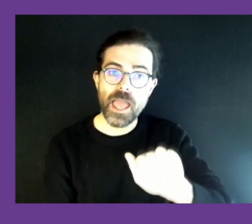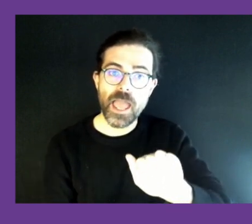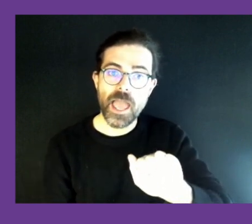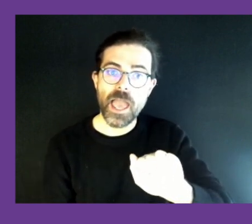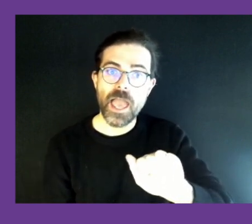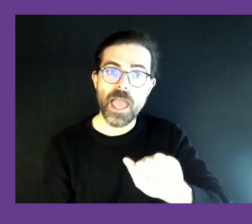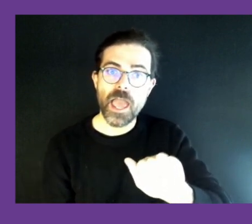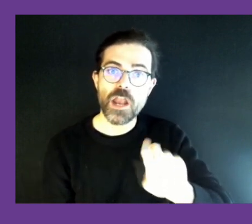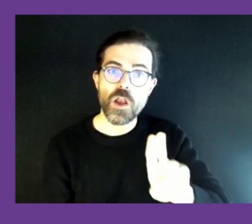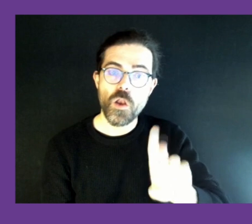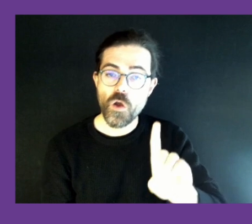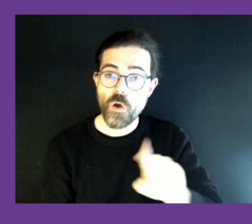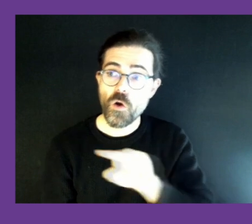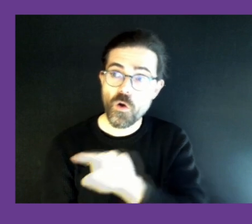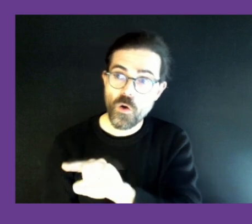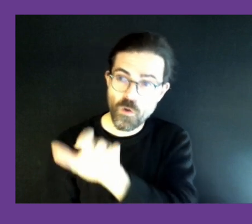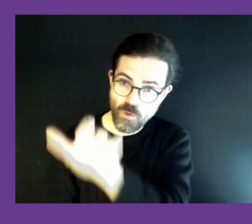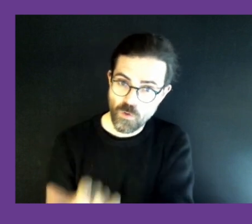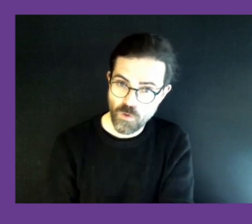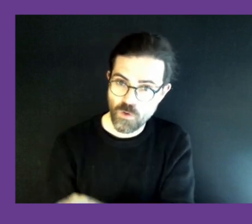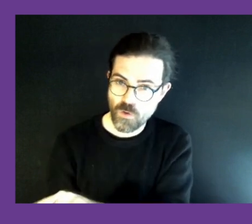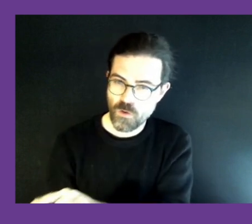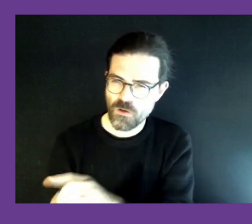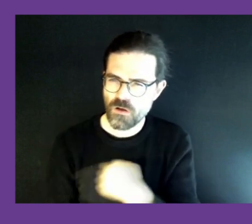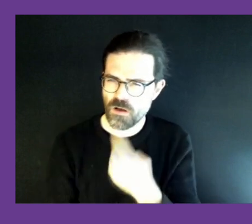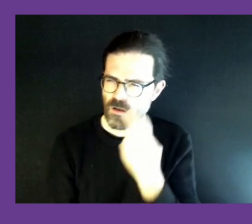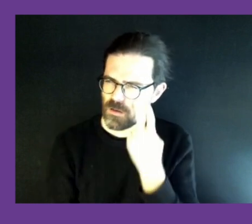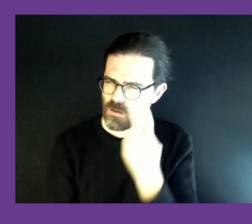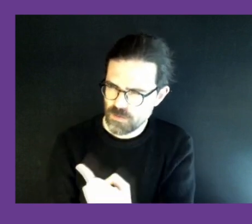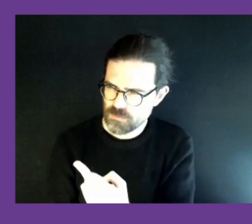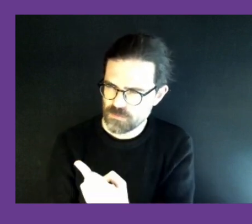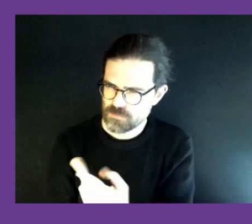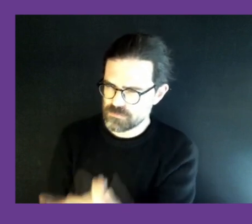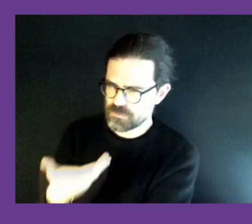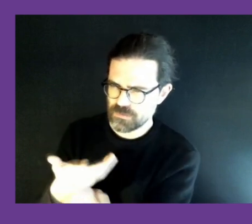And I can see, I can't see whether Renaud is